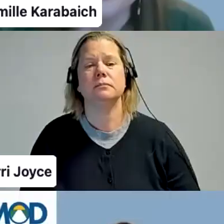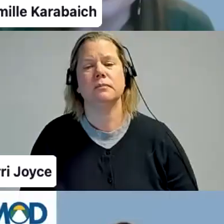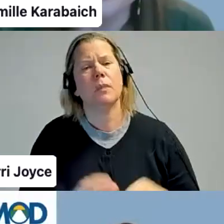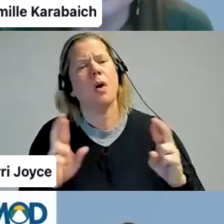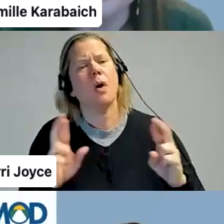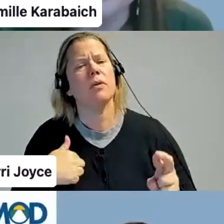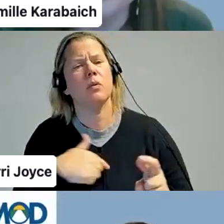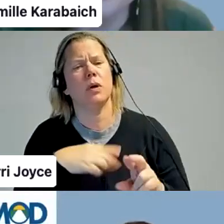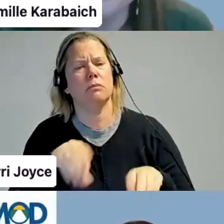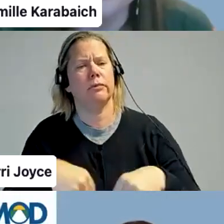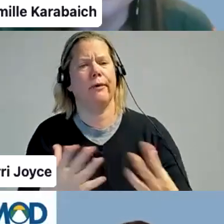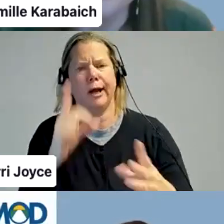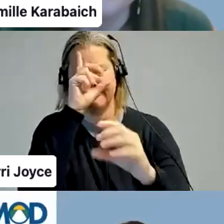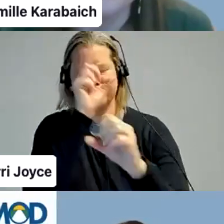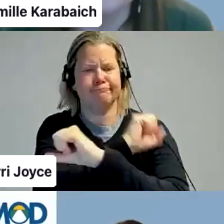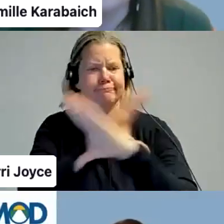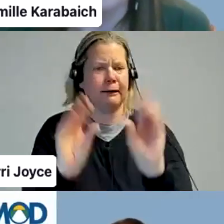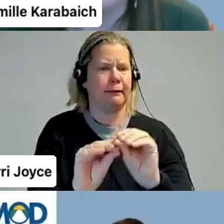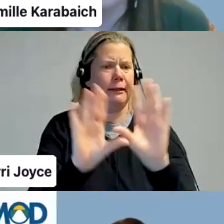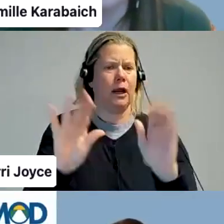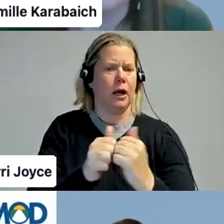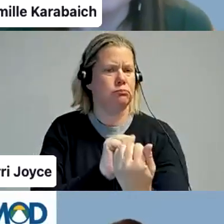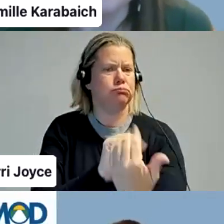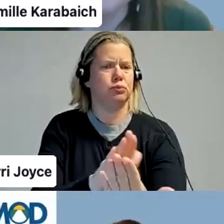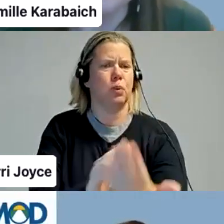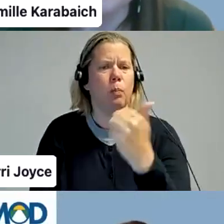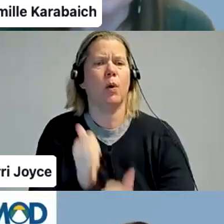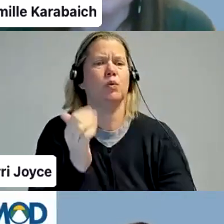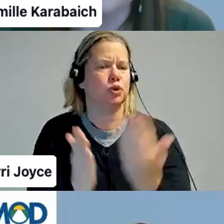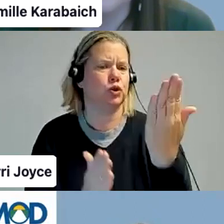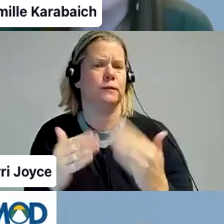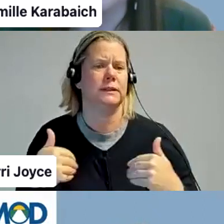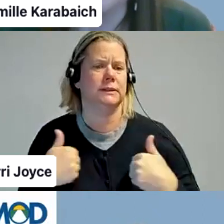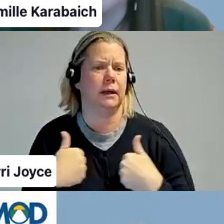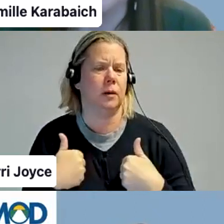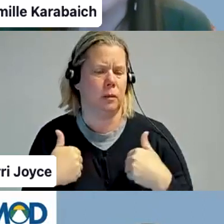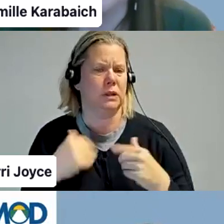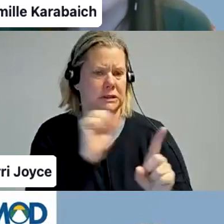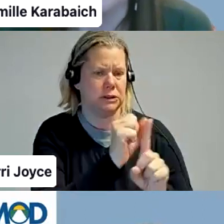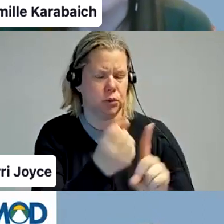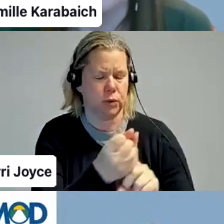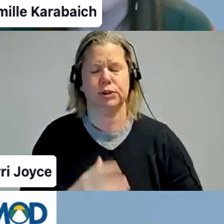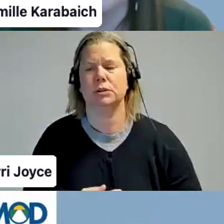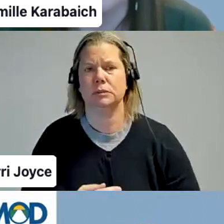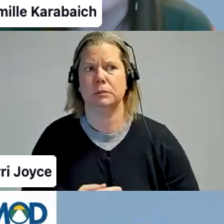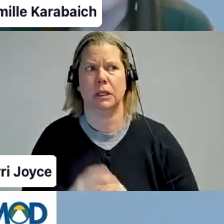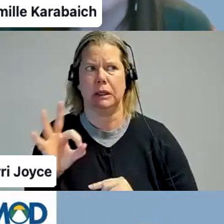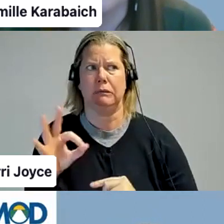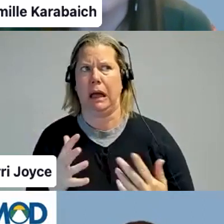on how to deal with most service animal situations, but where do you get more support when you need